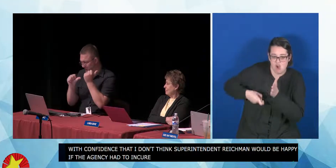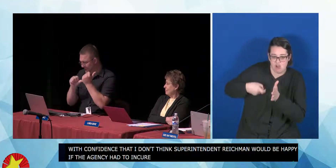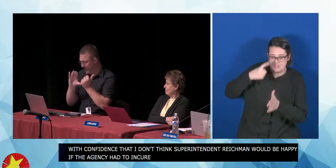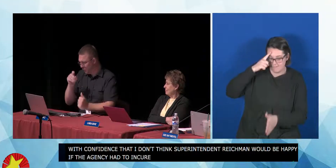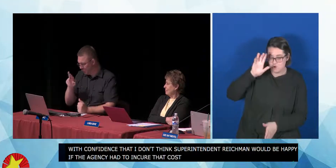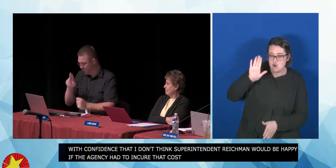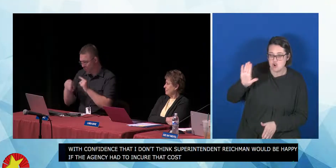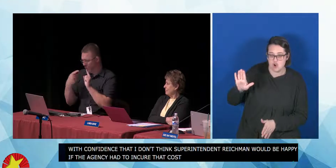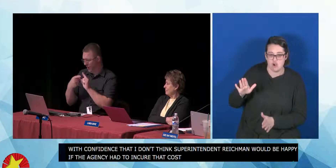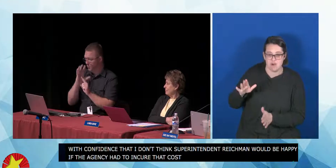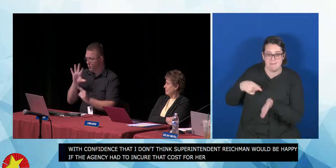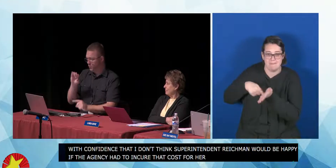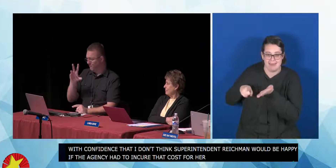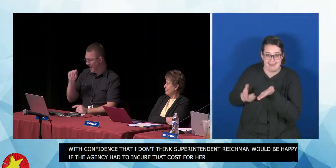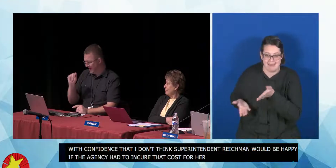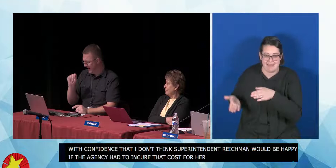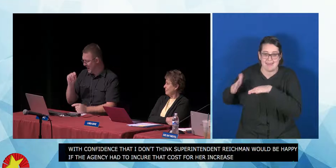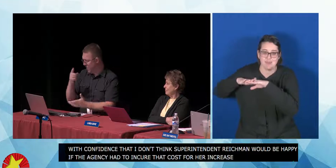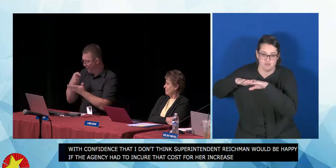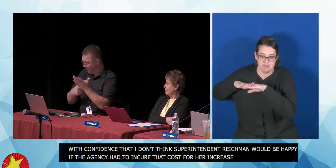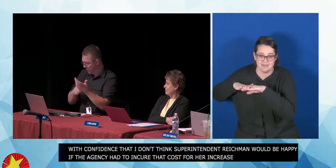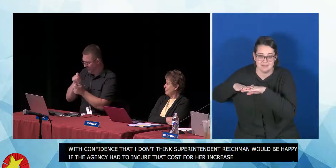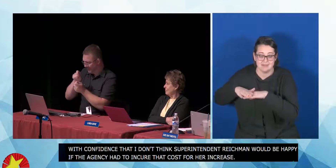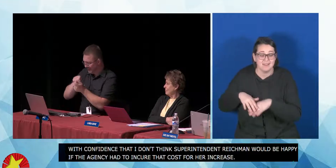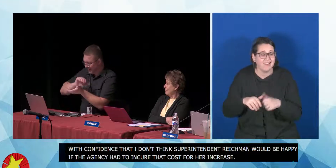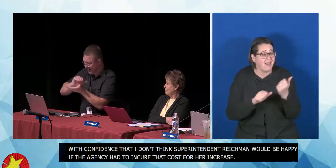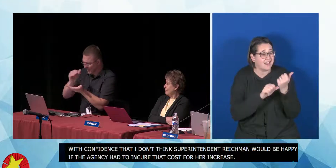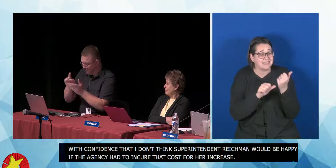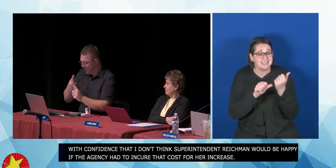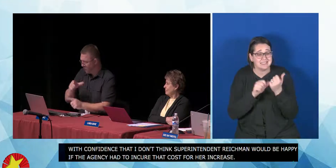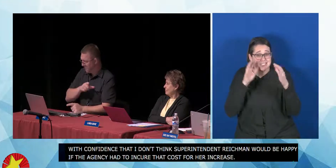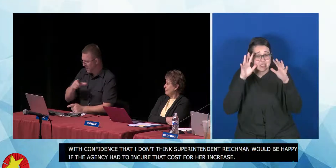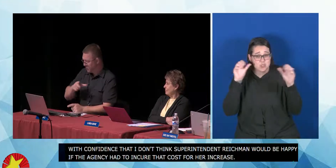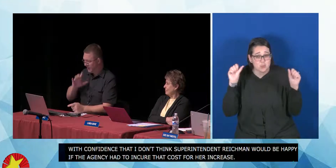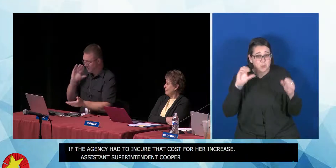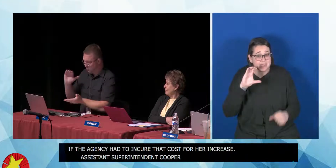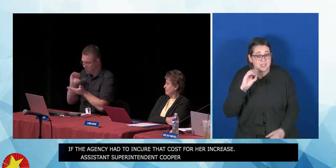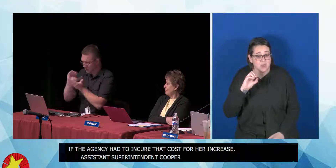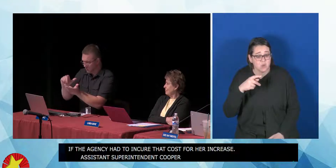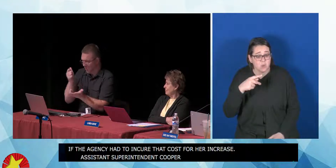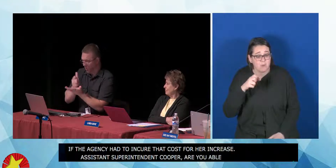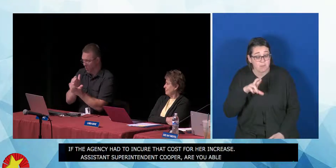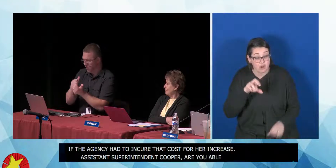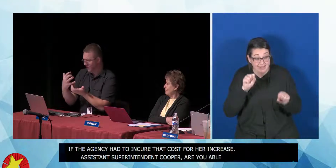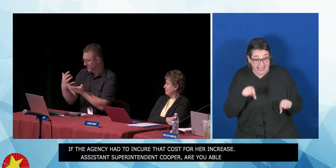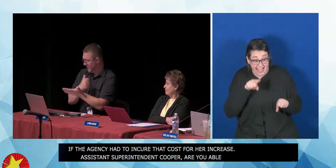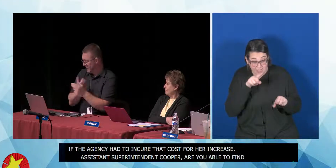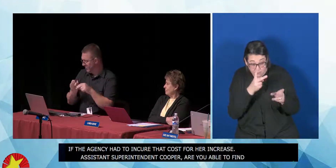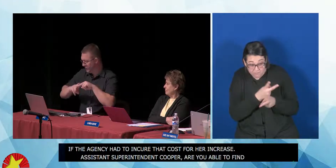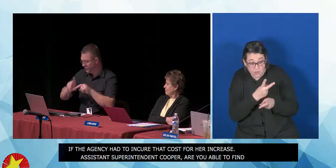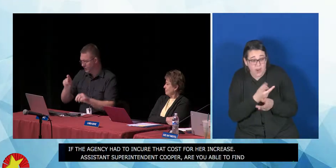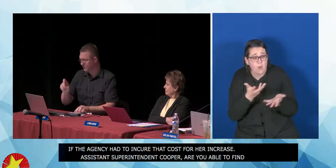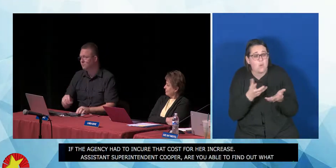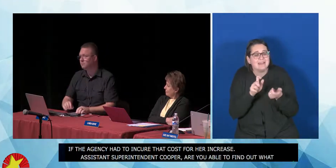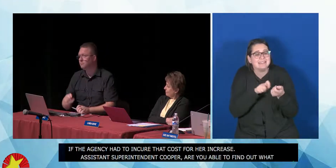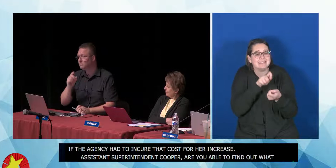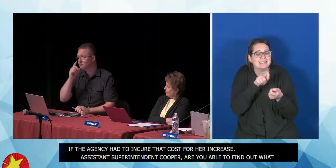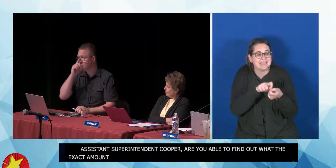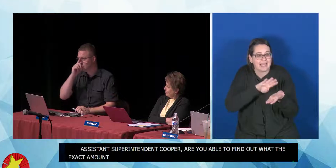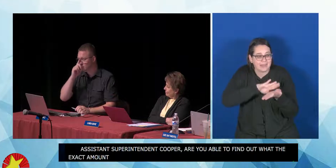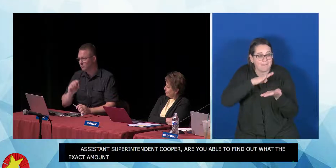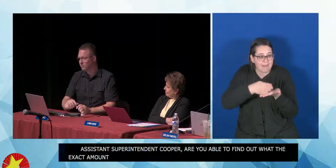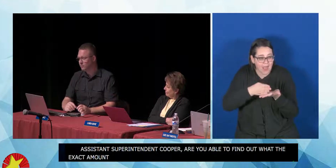increase. Assistant Superintendent Cooper, are you able to find out what the exact amount is that we will be getting from